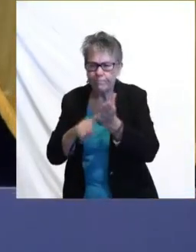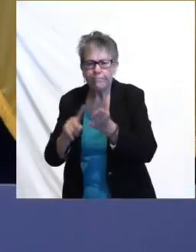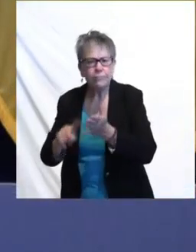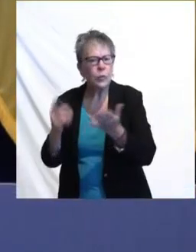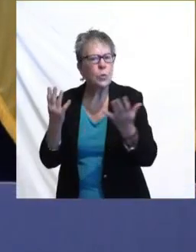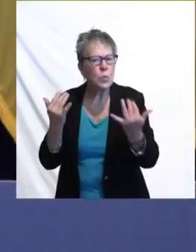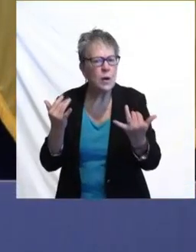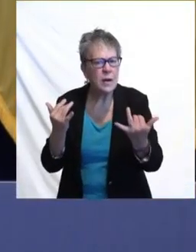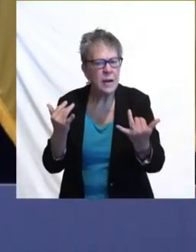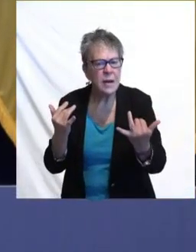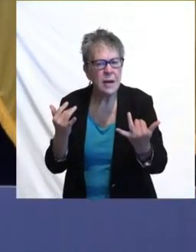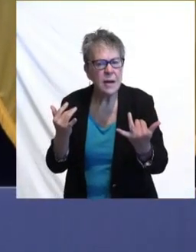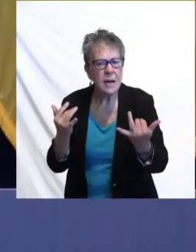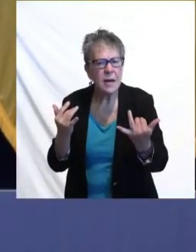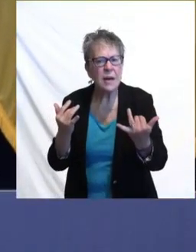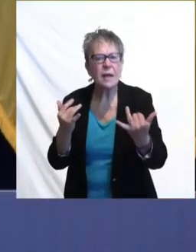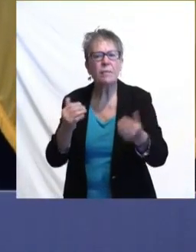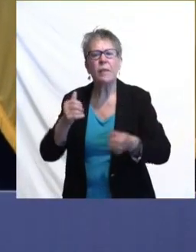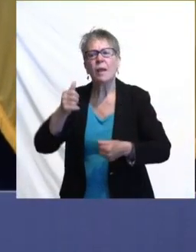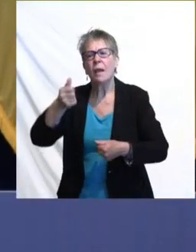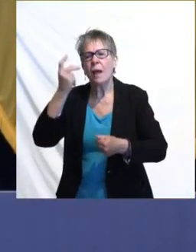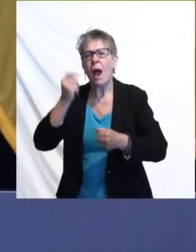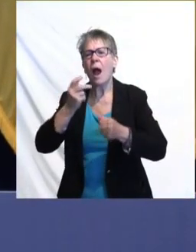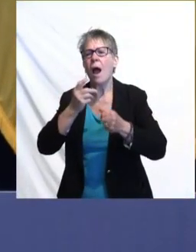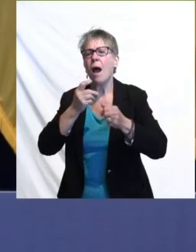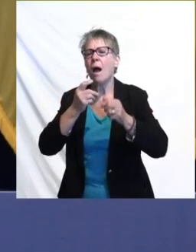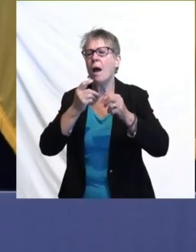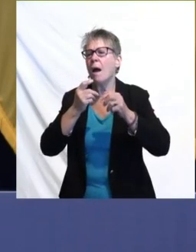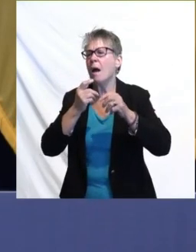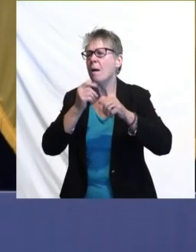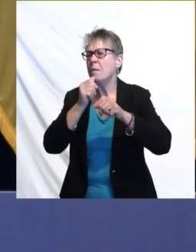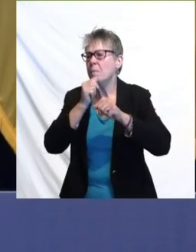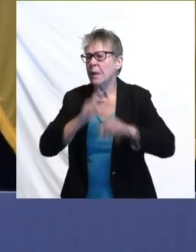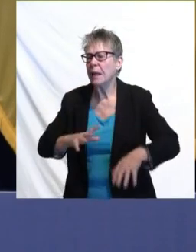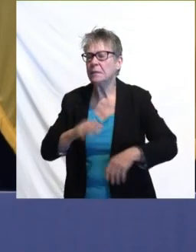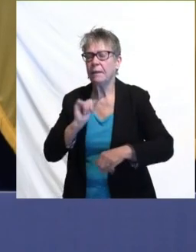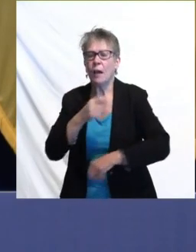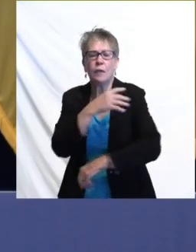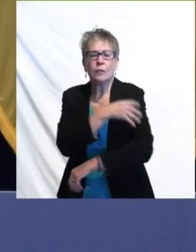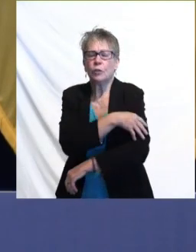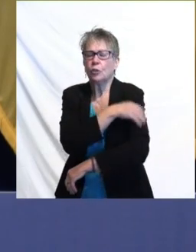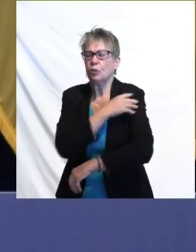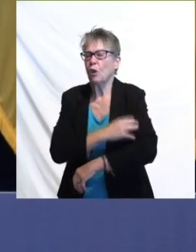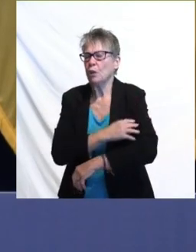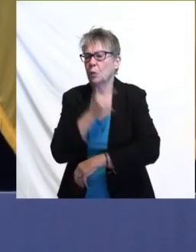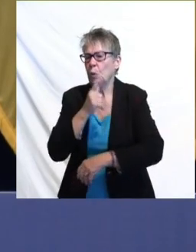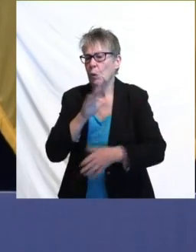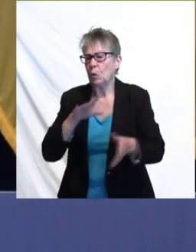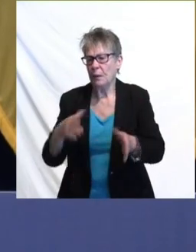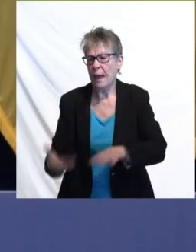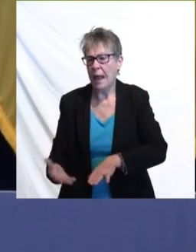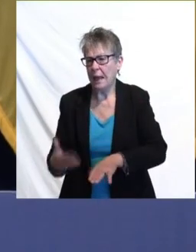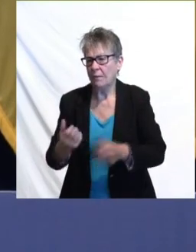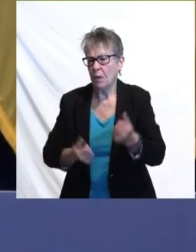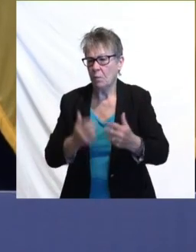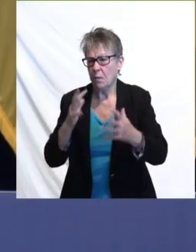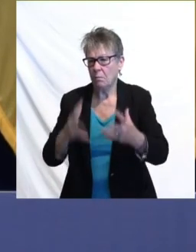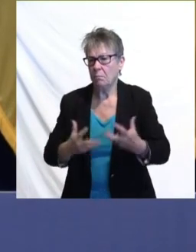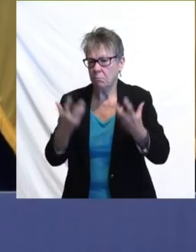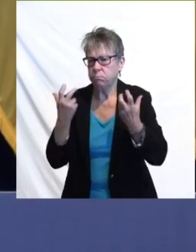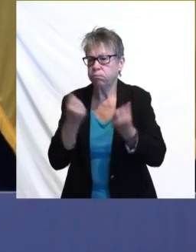Sergeant Fajardo and his family. I know you had an IDA money disbursement update, and I also got this